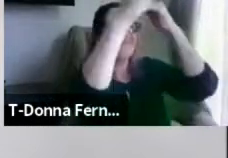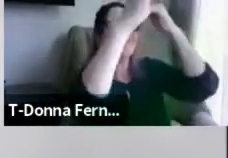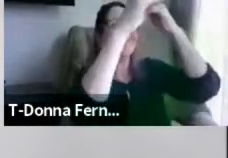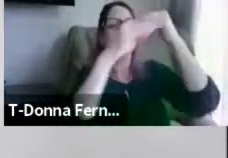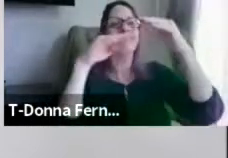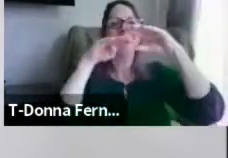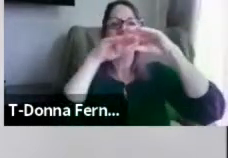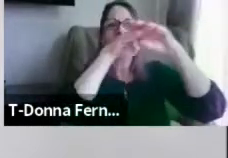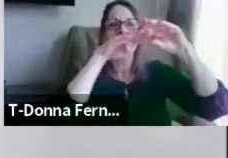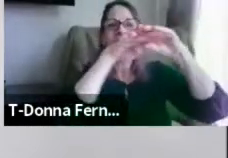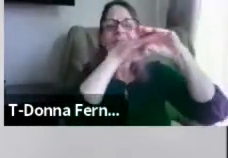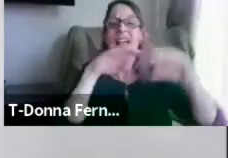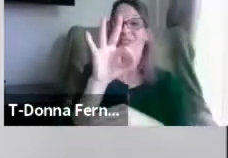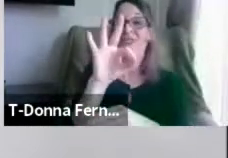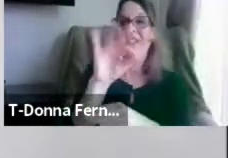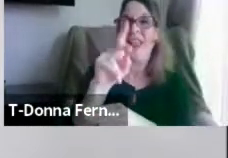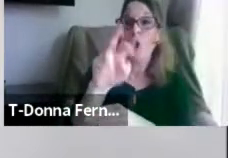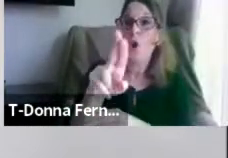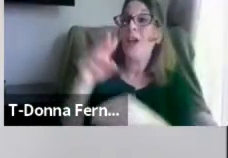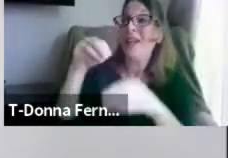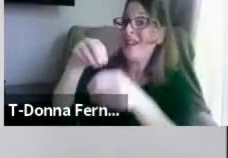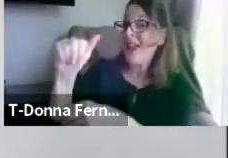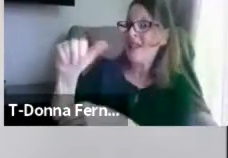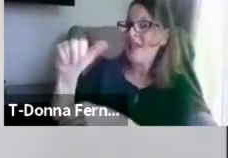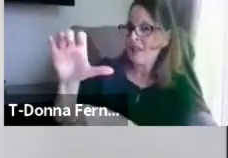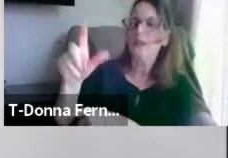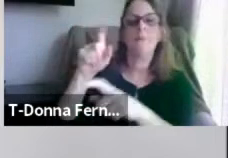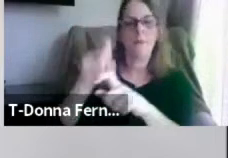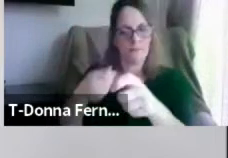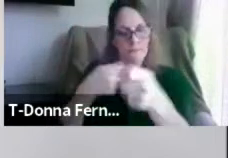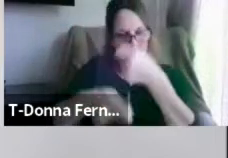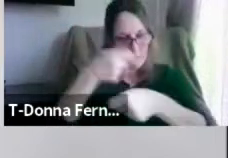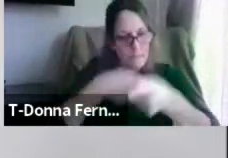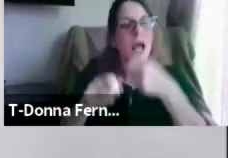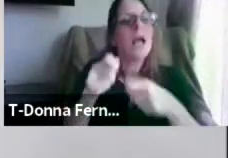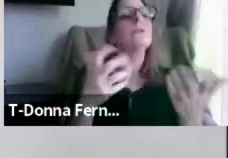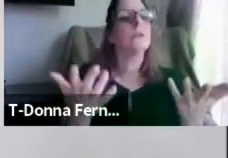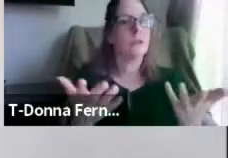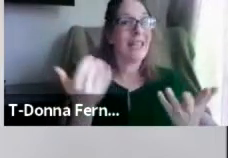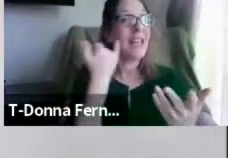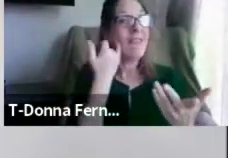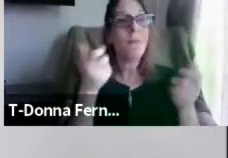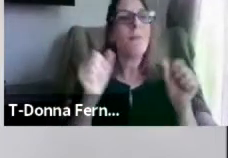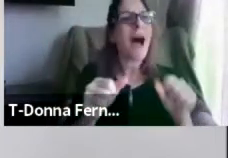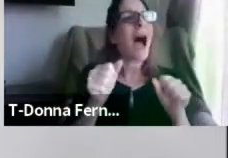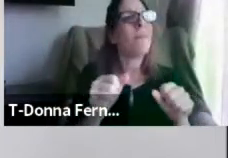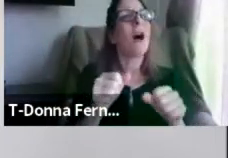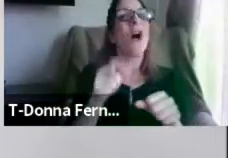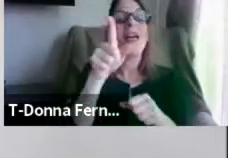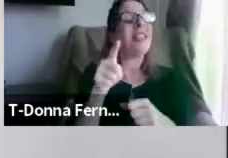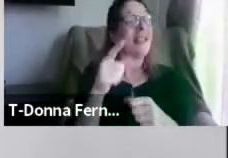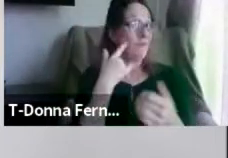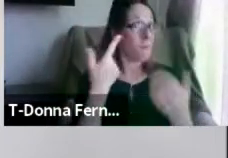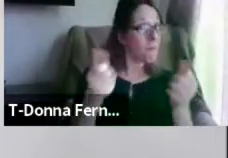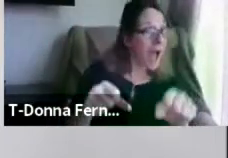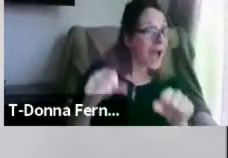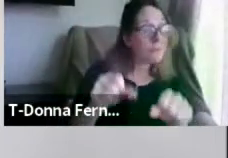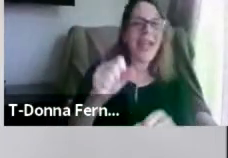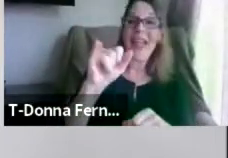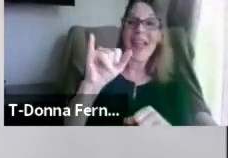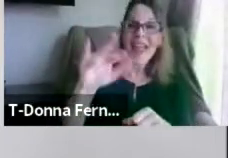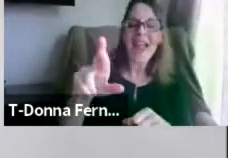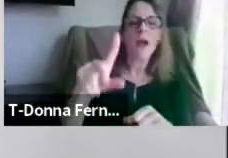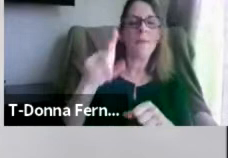filters in your HVAC systems. Additionally, if it's possible, increase that air circulation. Get that